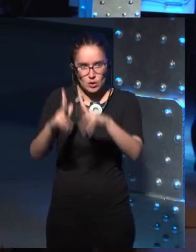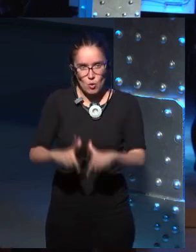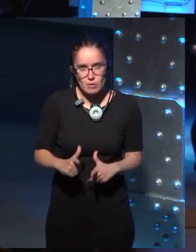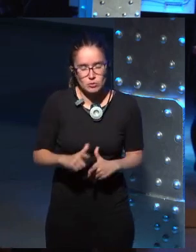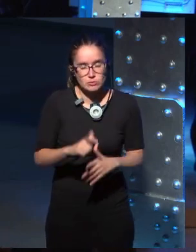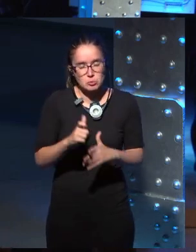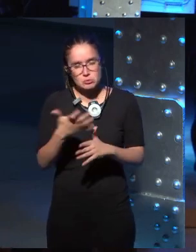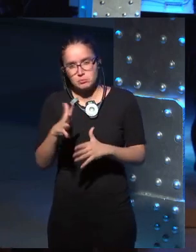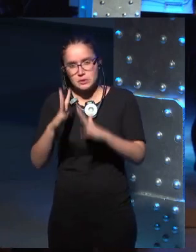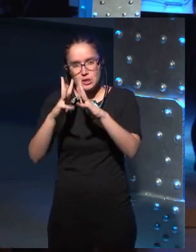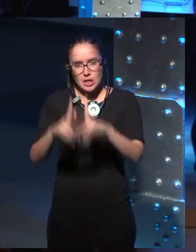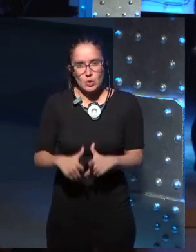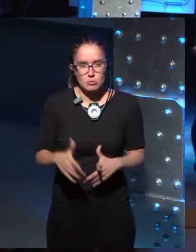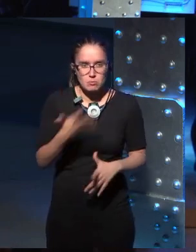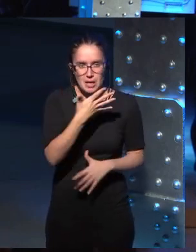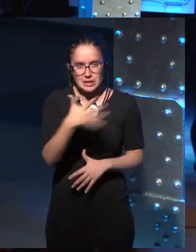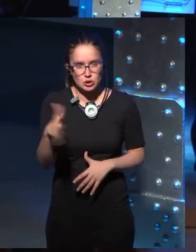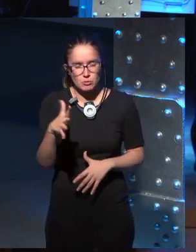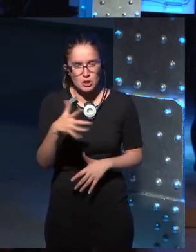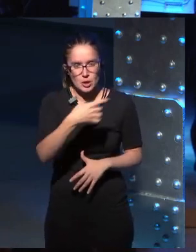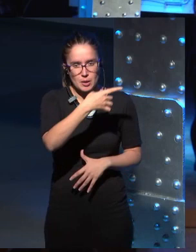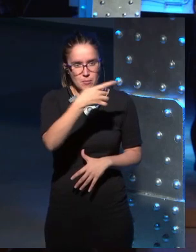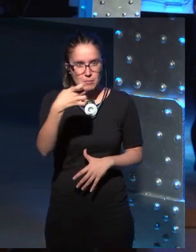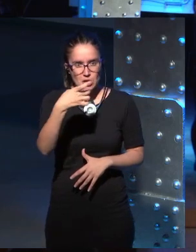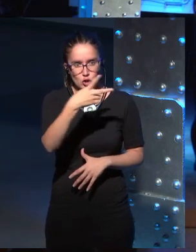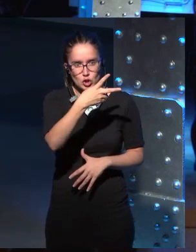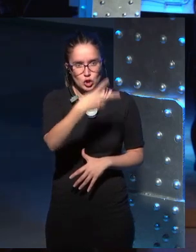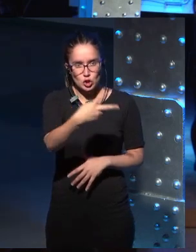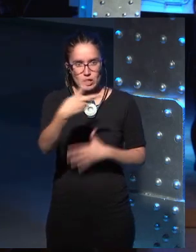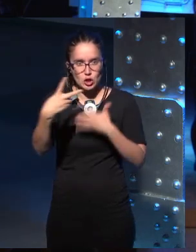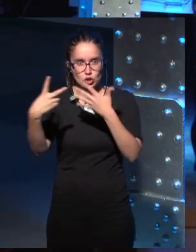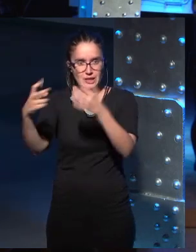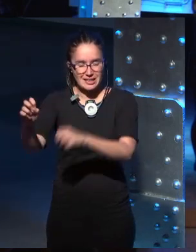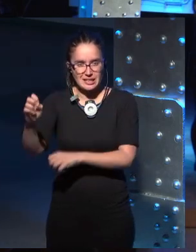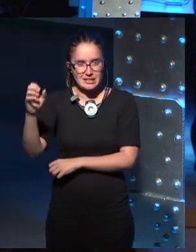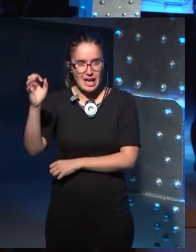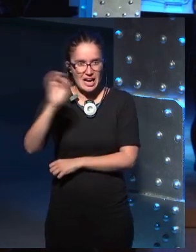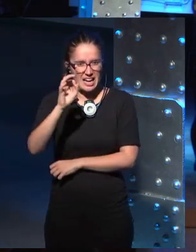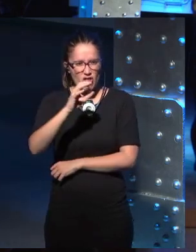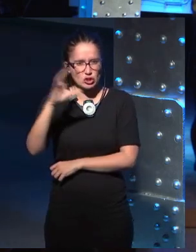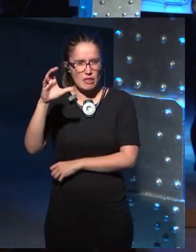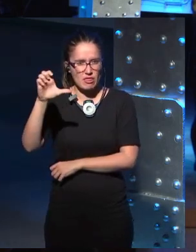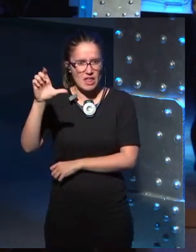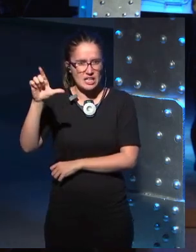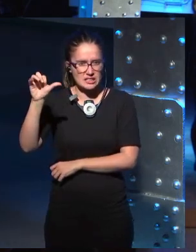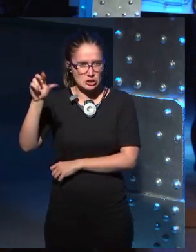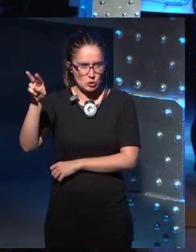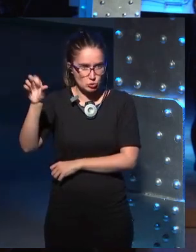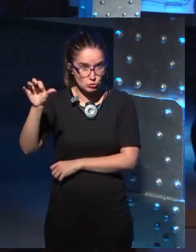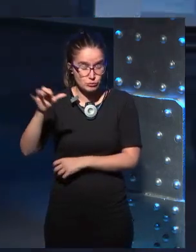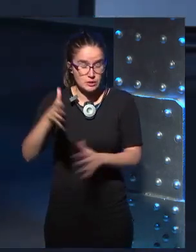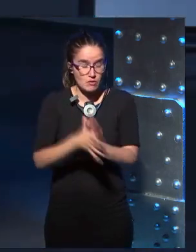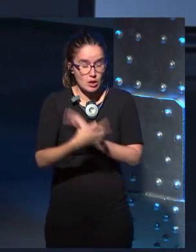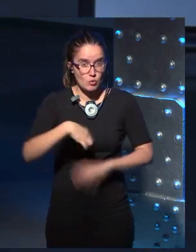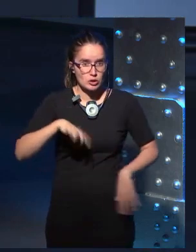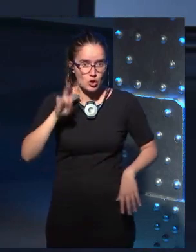around minus 270 degrees Celsius. That's not a light you can see with your eye. You need a